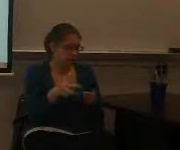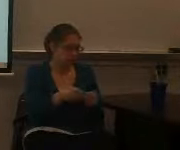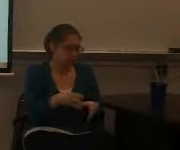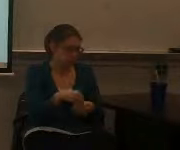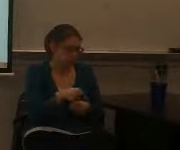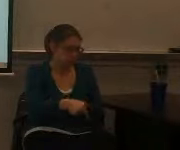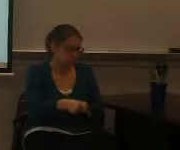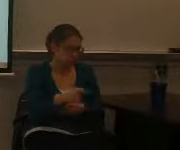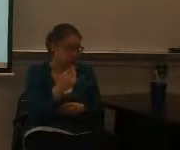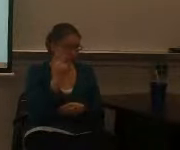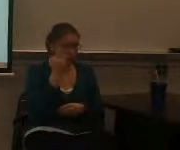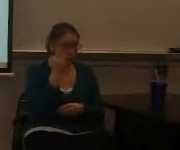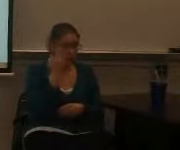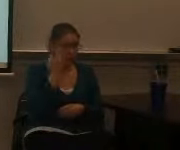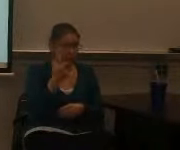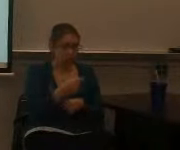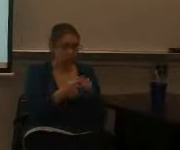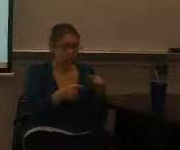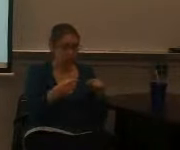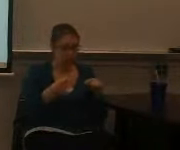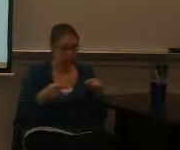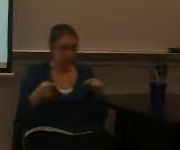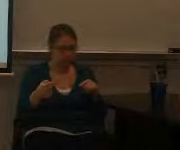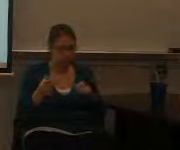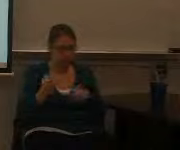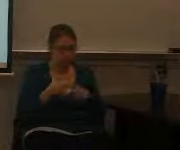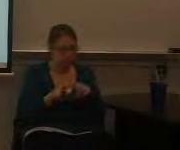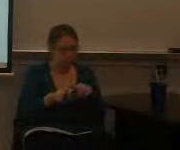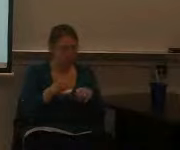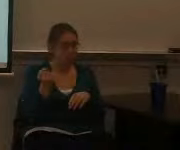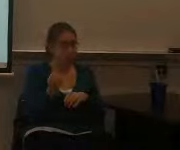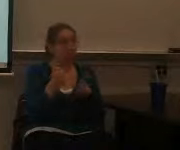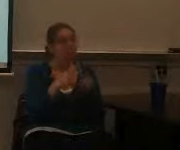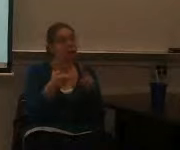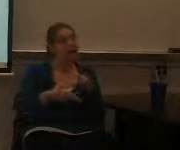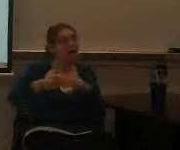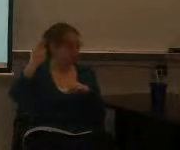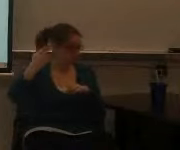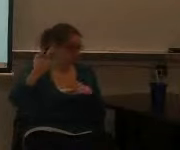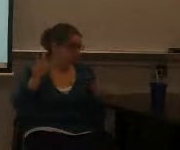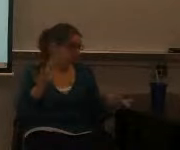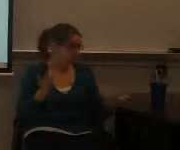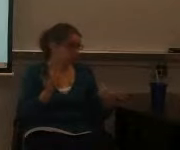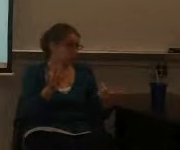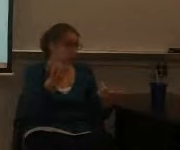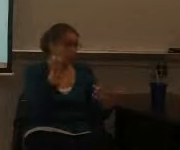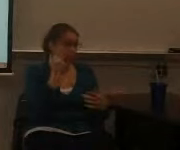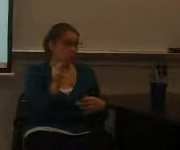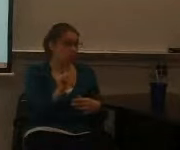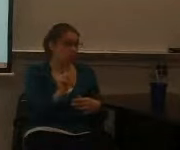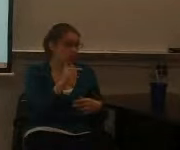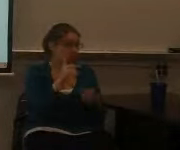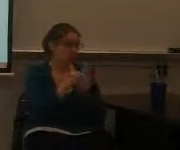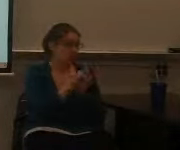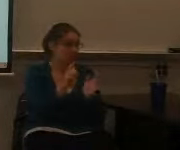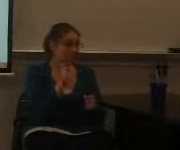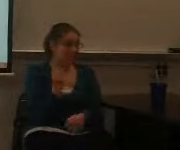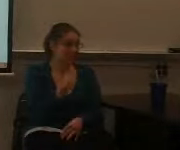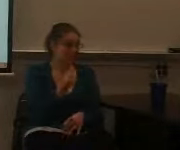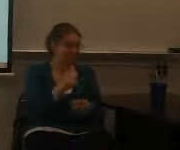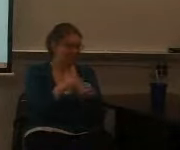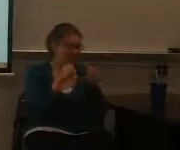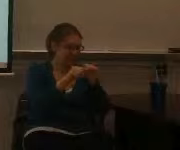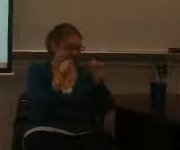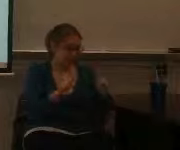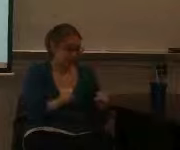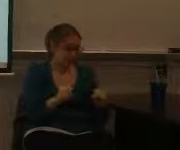if these spiraling lengths are very short, then the retention is very high. And if the nitrogen, for example, is held in the system,